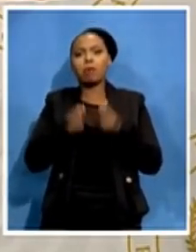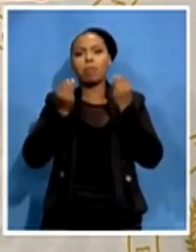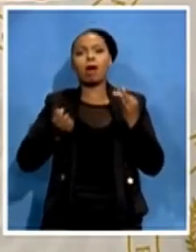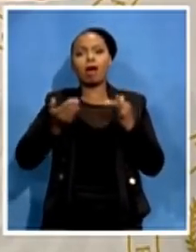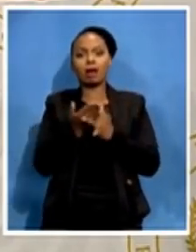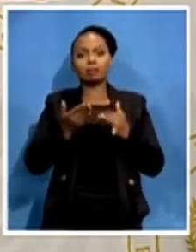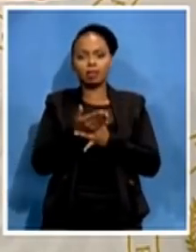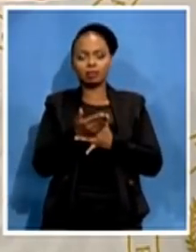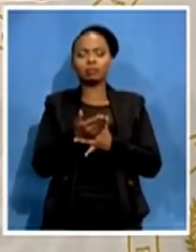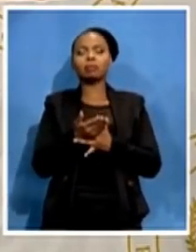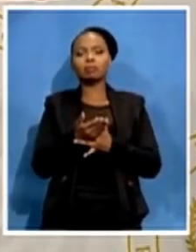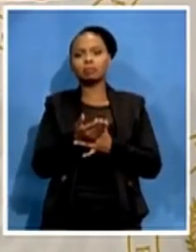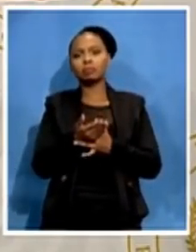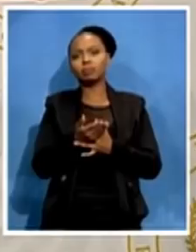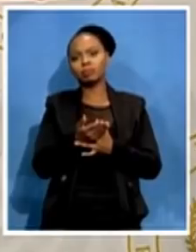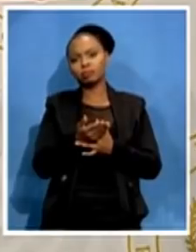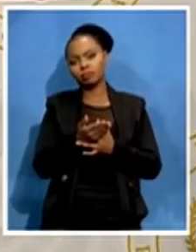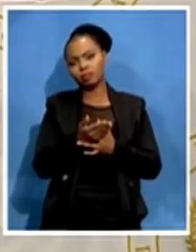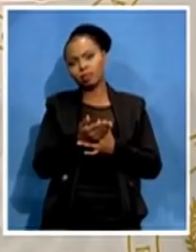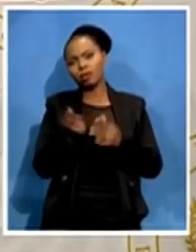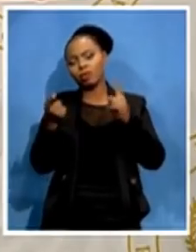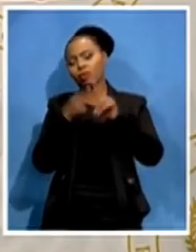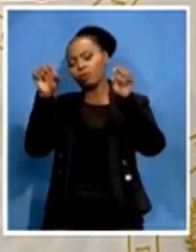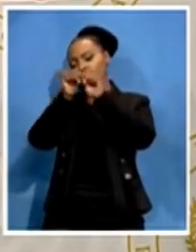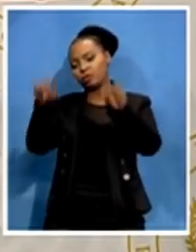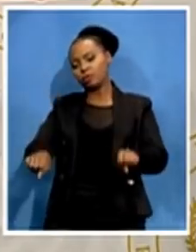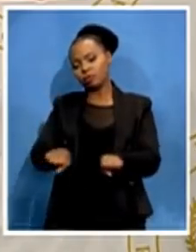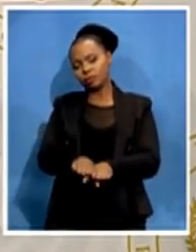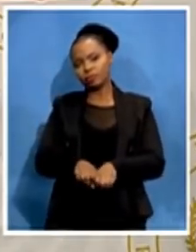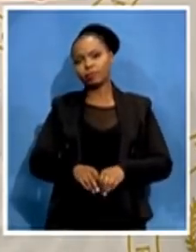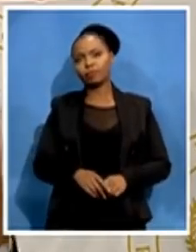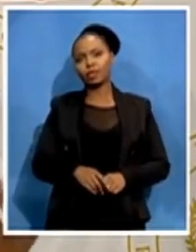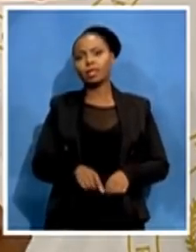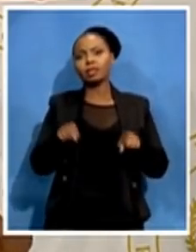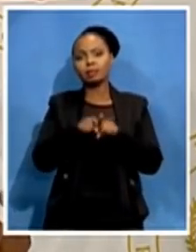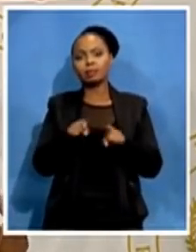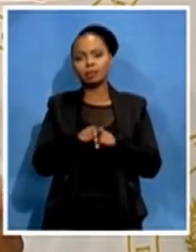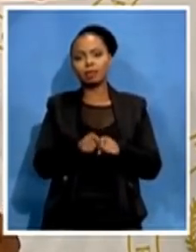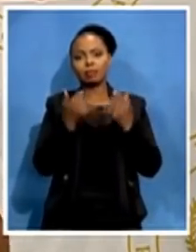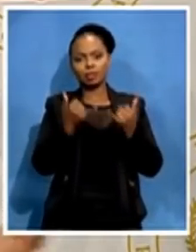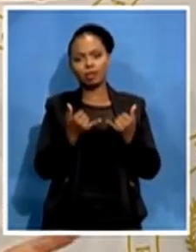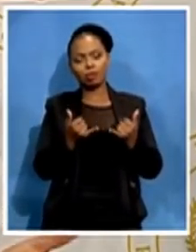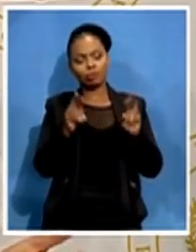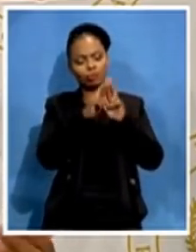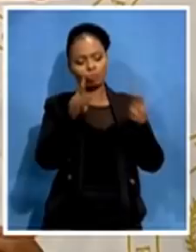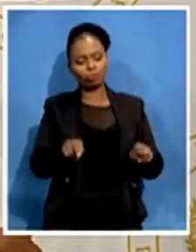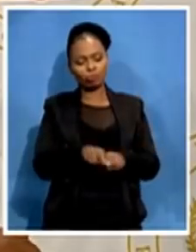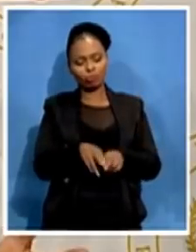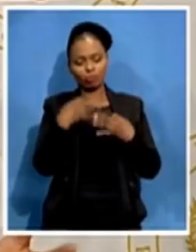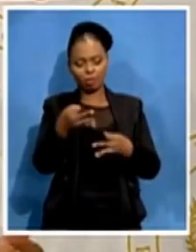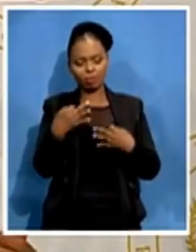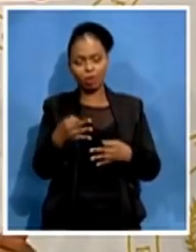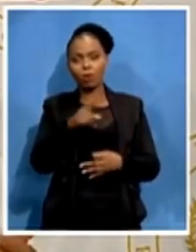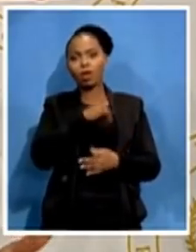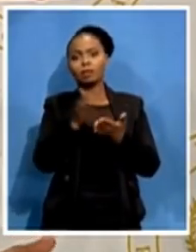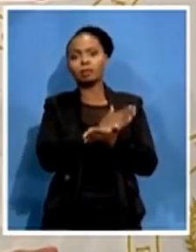from the system. What we will still reserve room for paper, because some people who may be in far removed